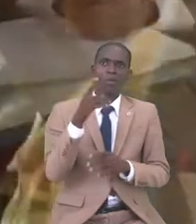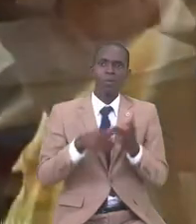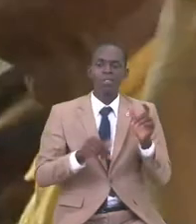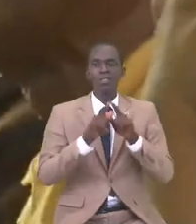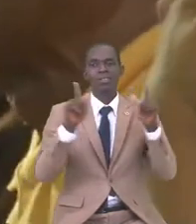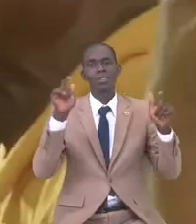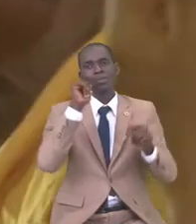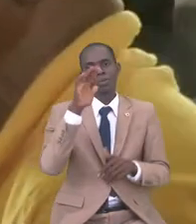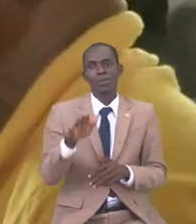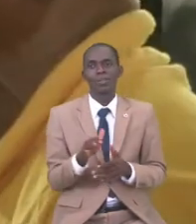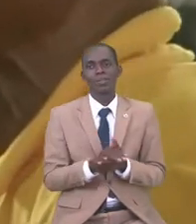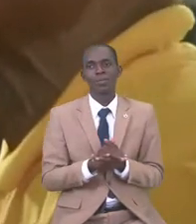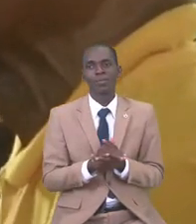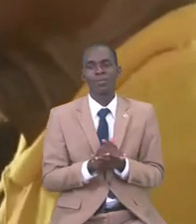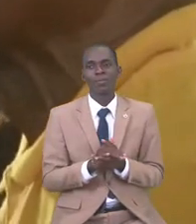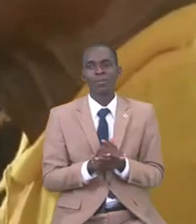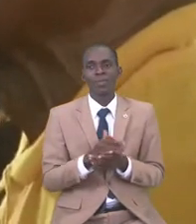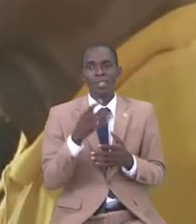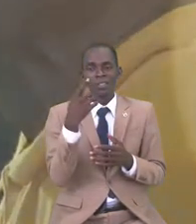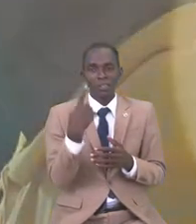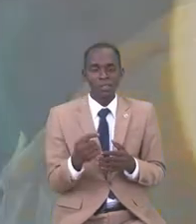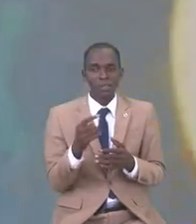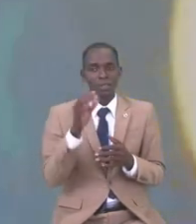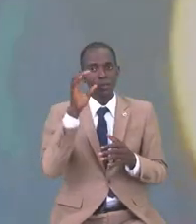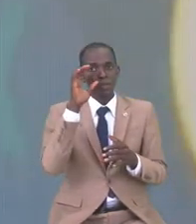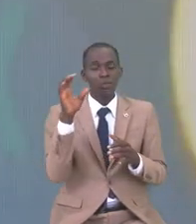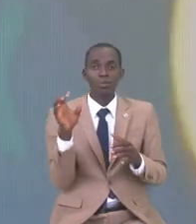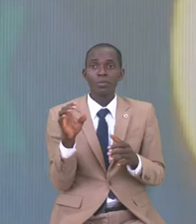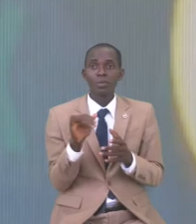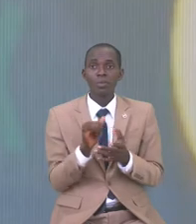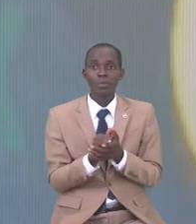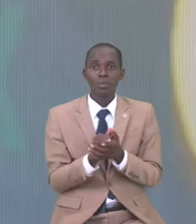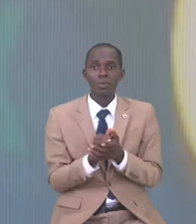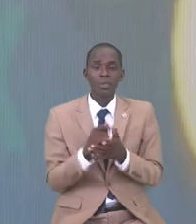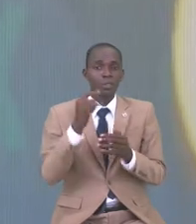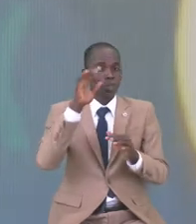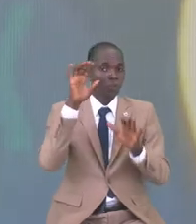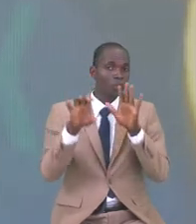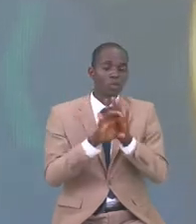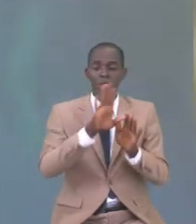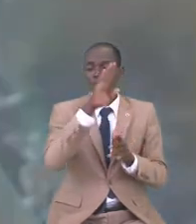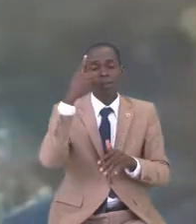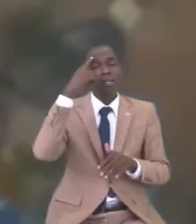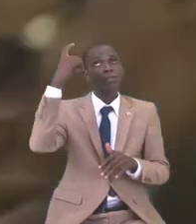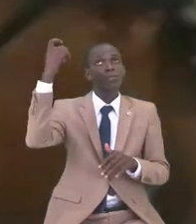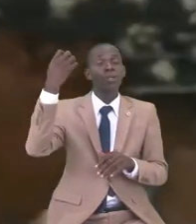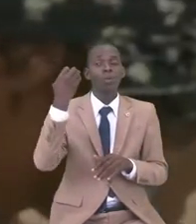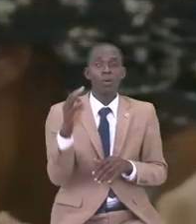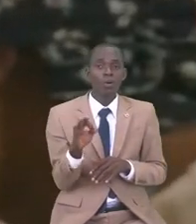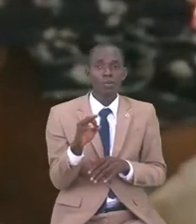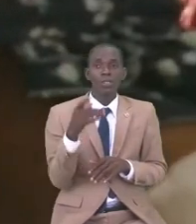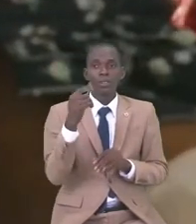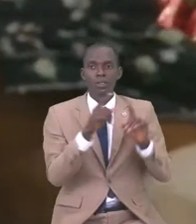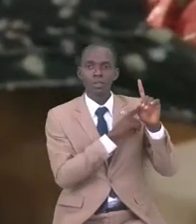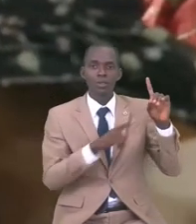woman. A picture you've never dreamt of. A portrait you've never dreamt of. The Lord